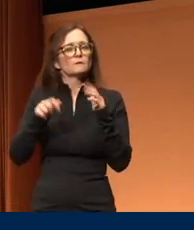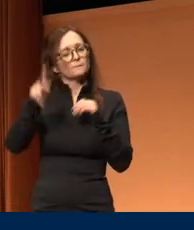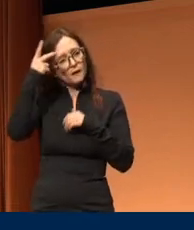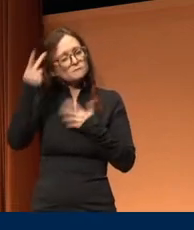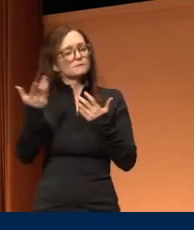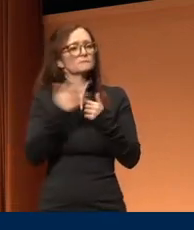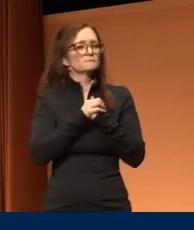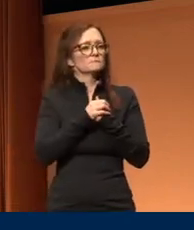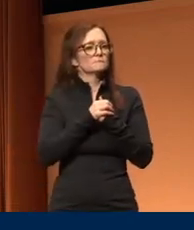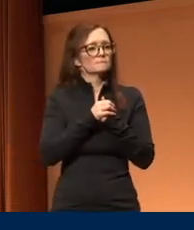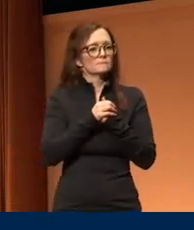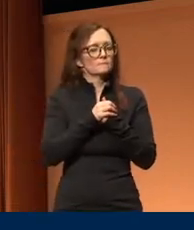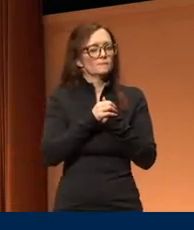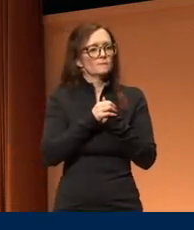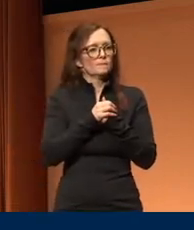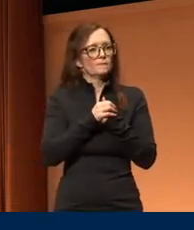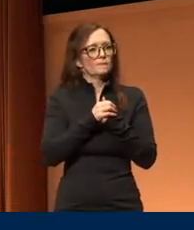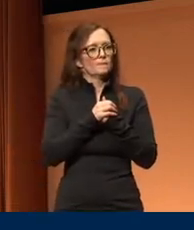politics.